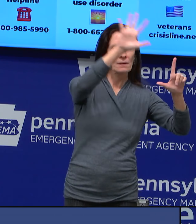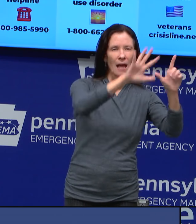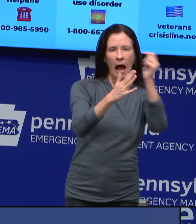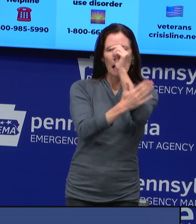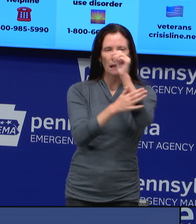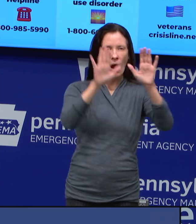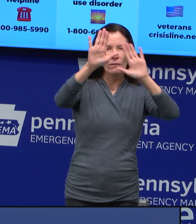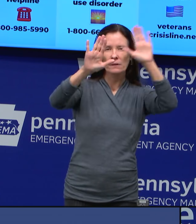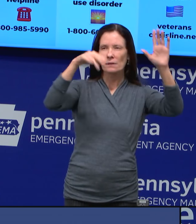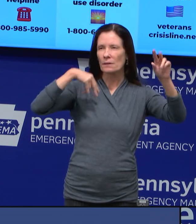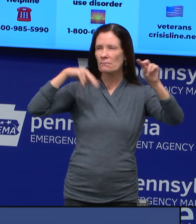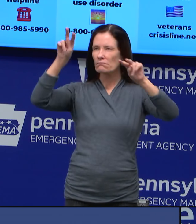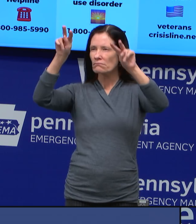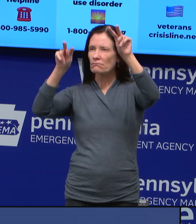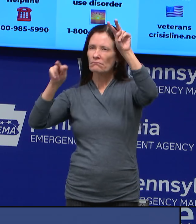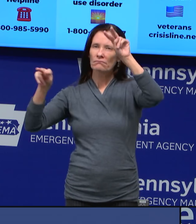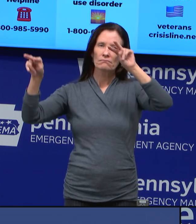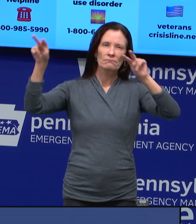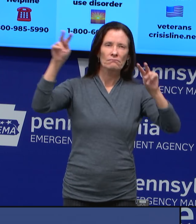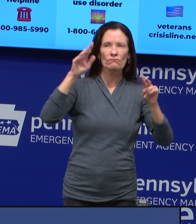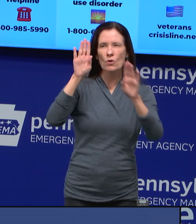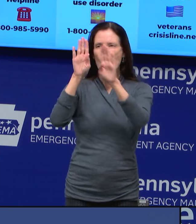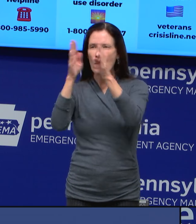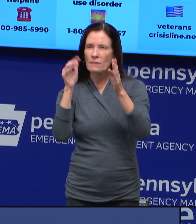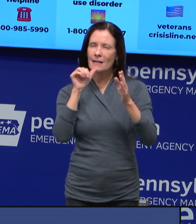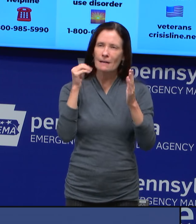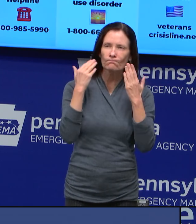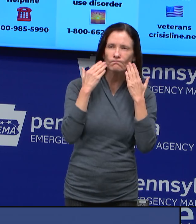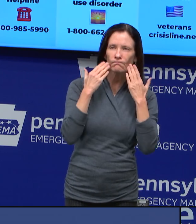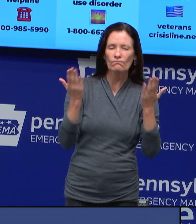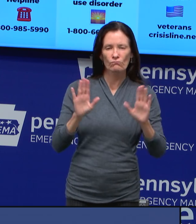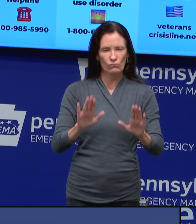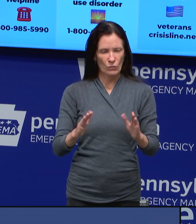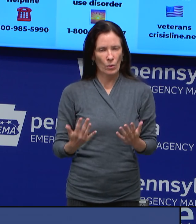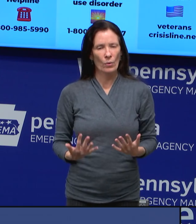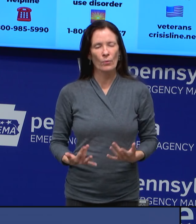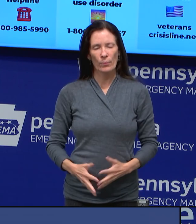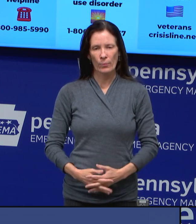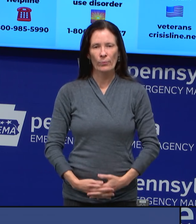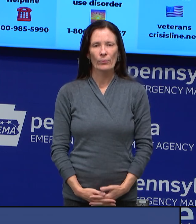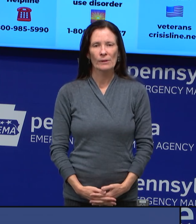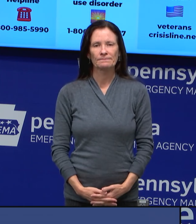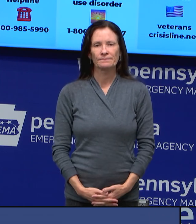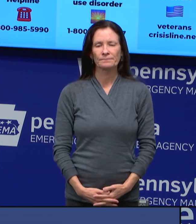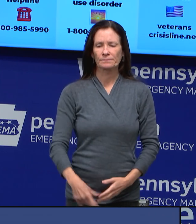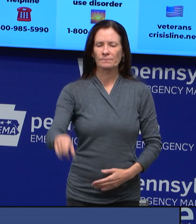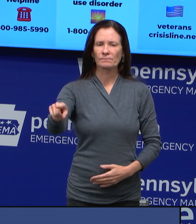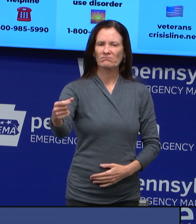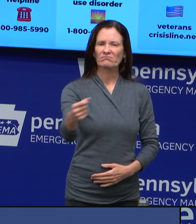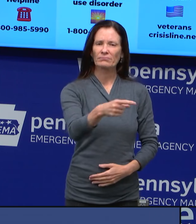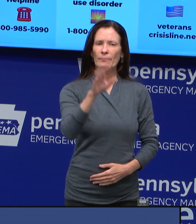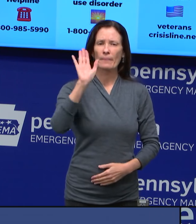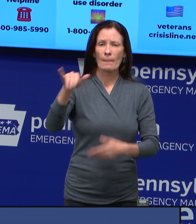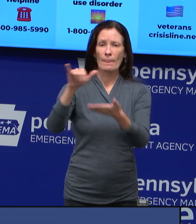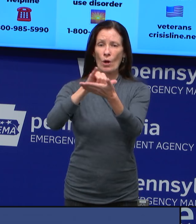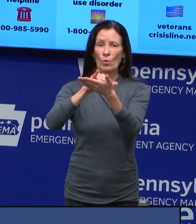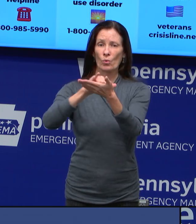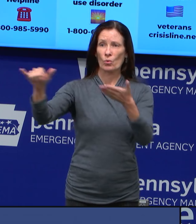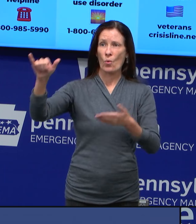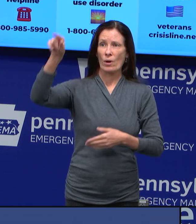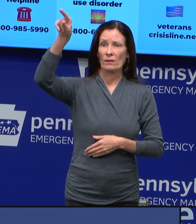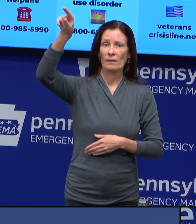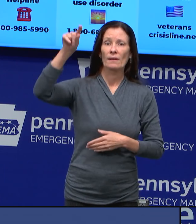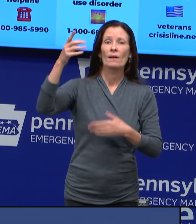data on declines in hospitalization rates. Is Pennsylvania taking that into account, and how does that factor